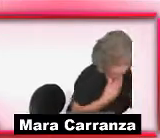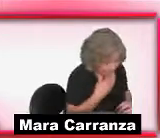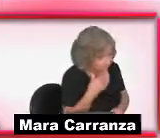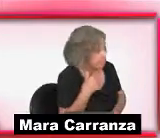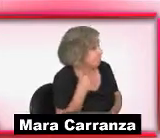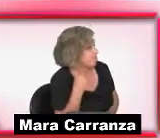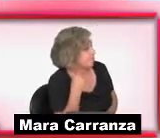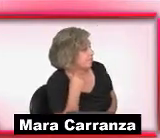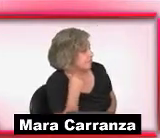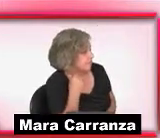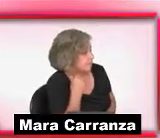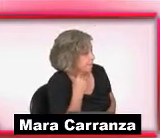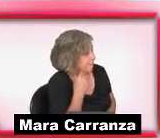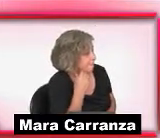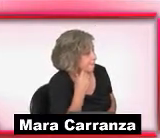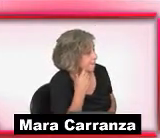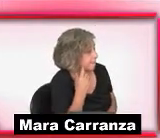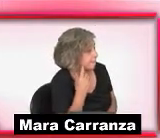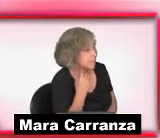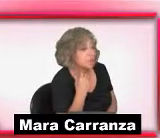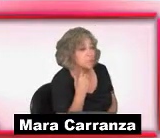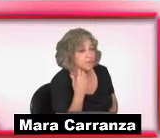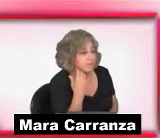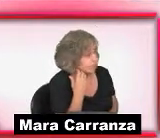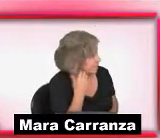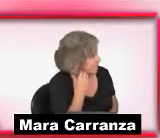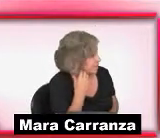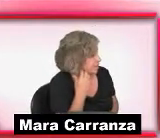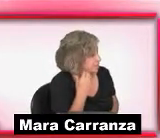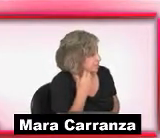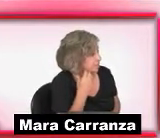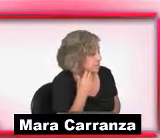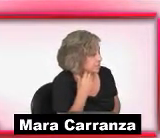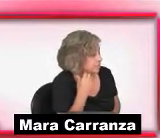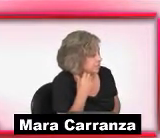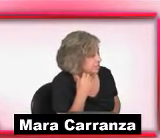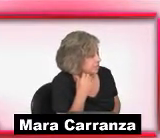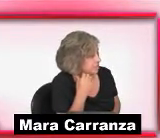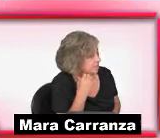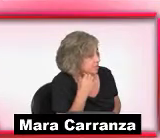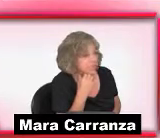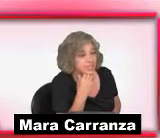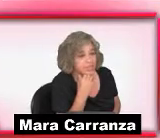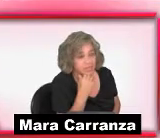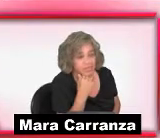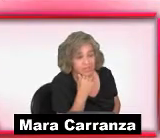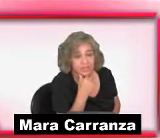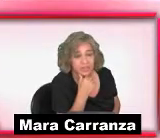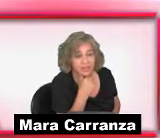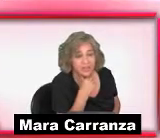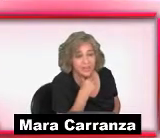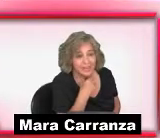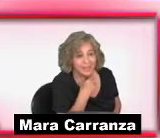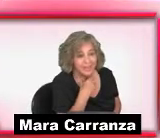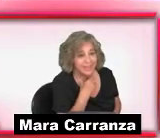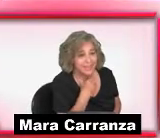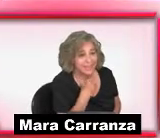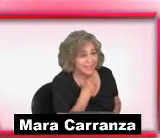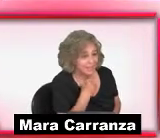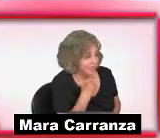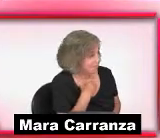hazle. Y te vamos a dar esos 5 años, presidente, we'll para give que you 5 years. Los militares a los cuarteles, de acuerdo a lo que está